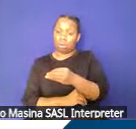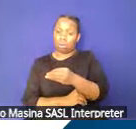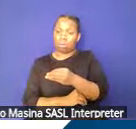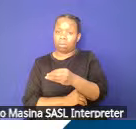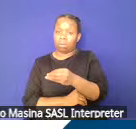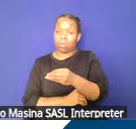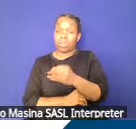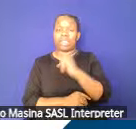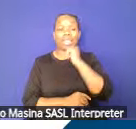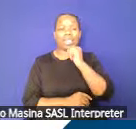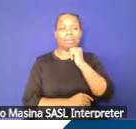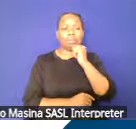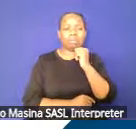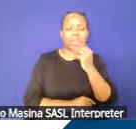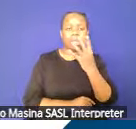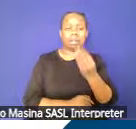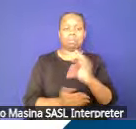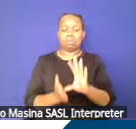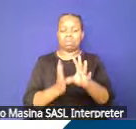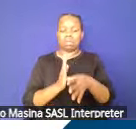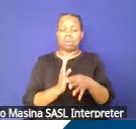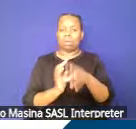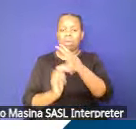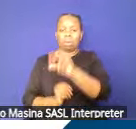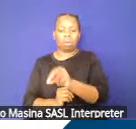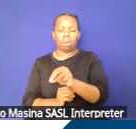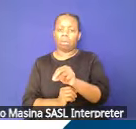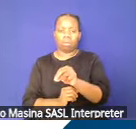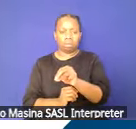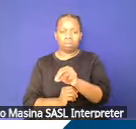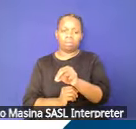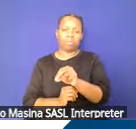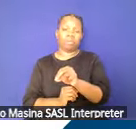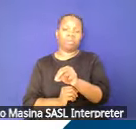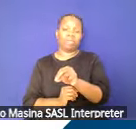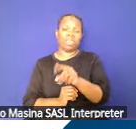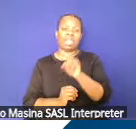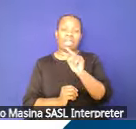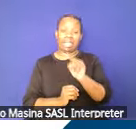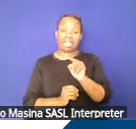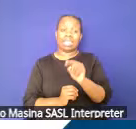you've got a disability or not, is